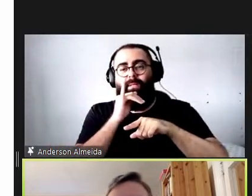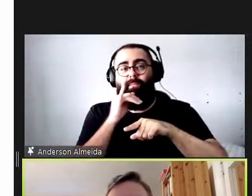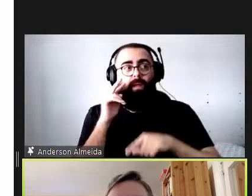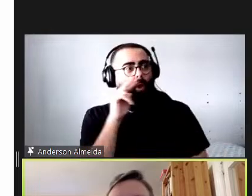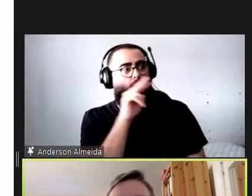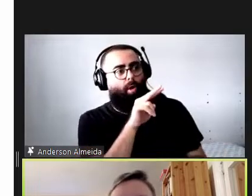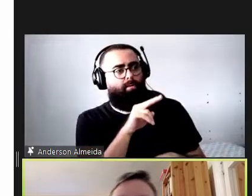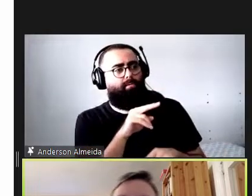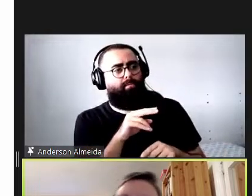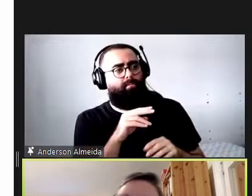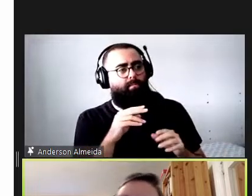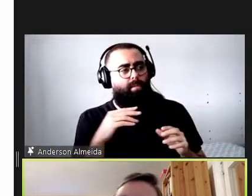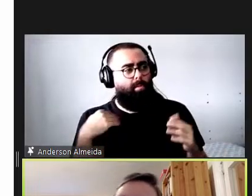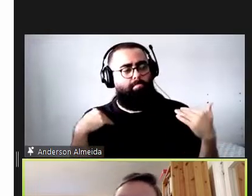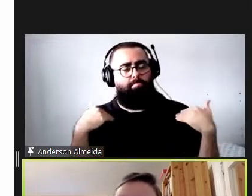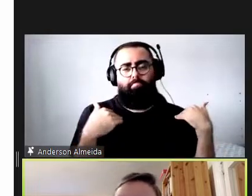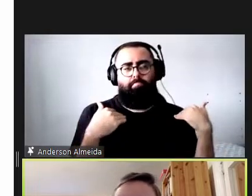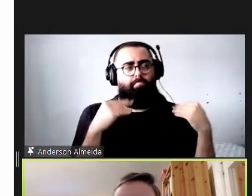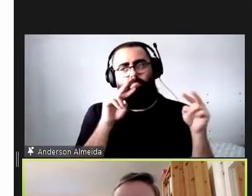position of the body.